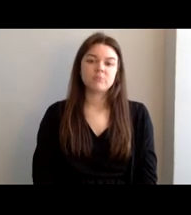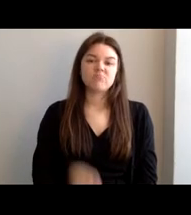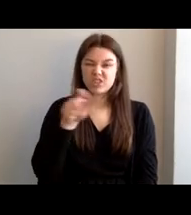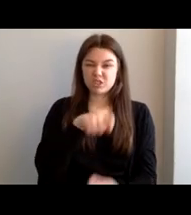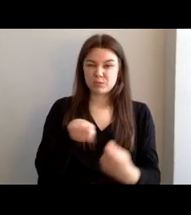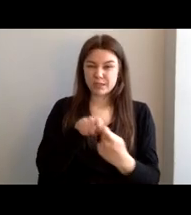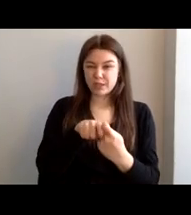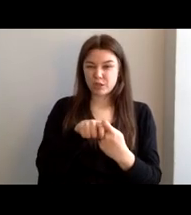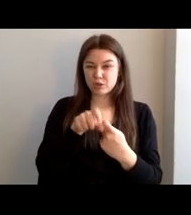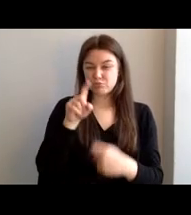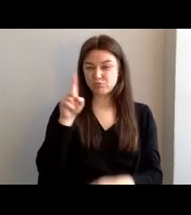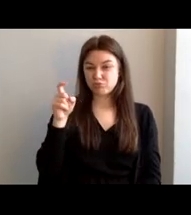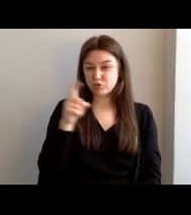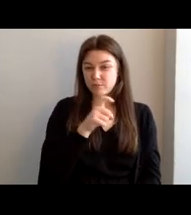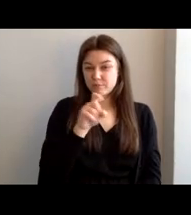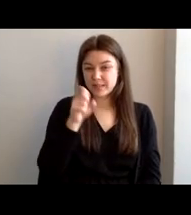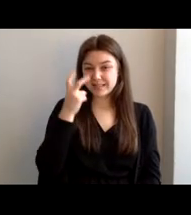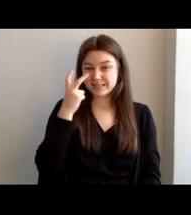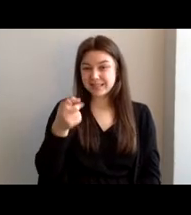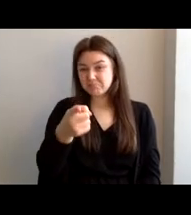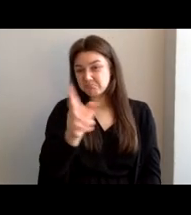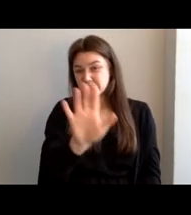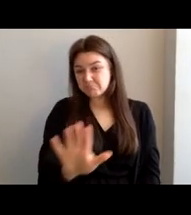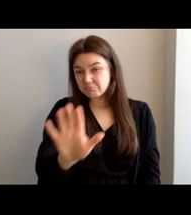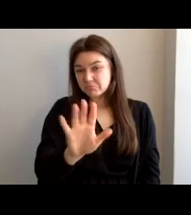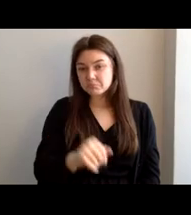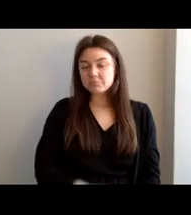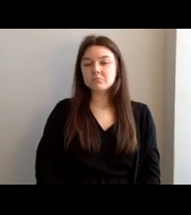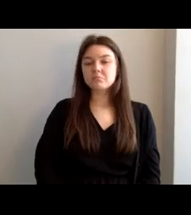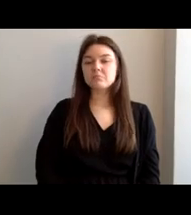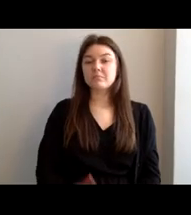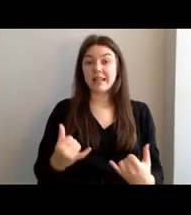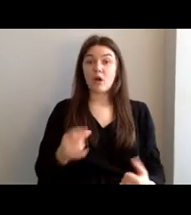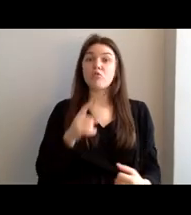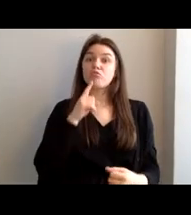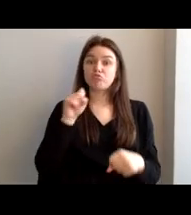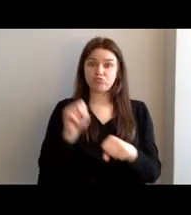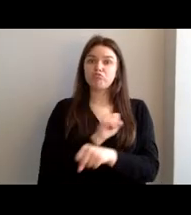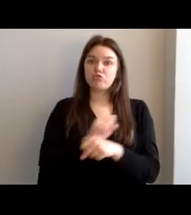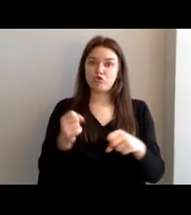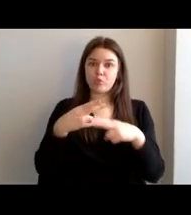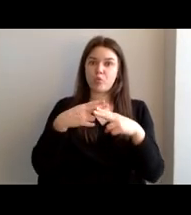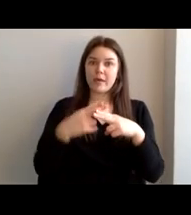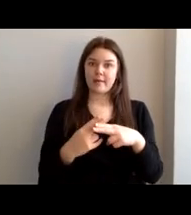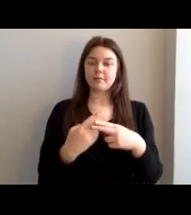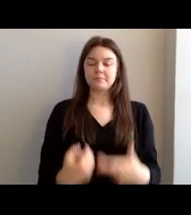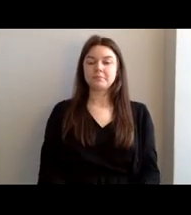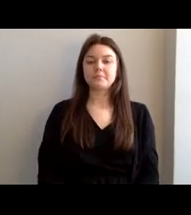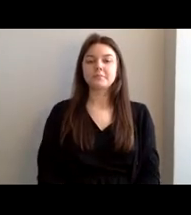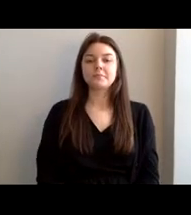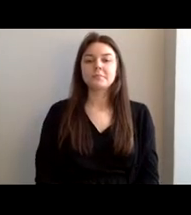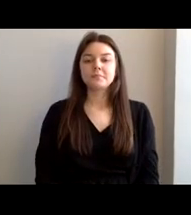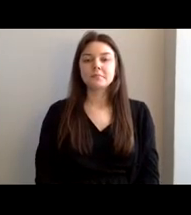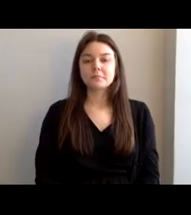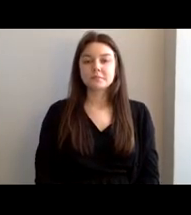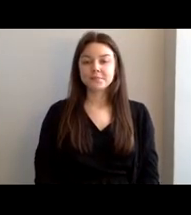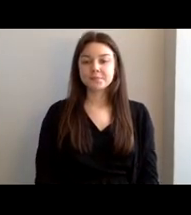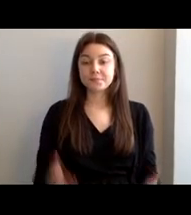shrimp, as you can see, the glaze has been removed, and now we have the true net weight. But the next step is